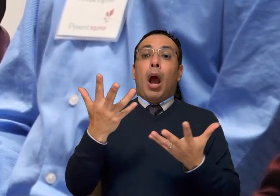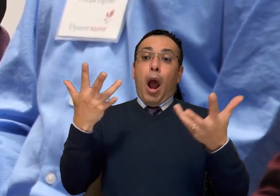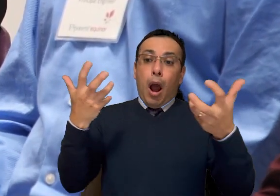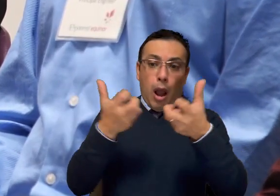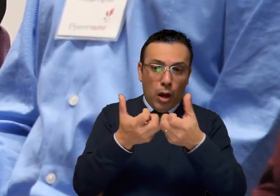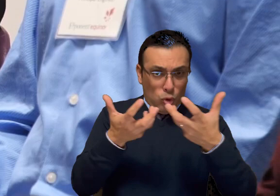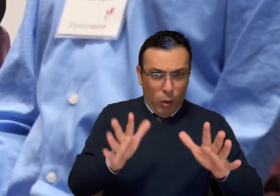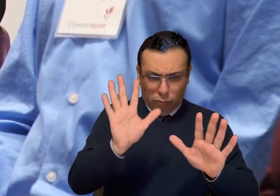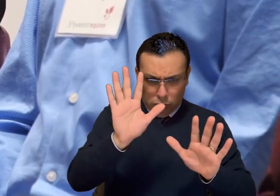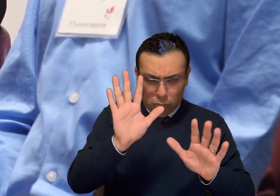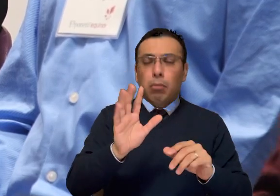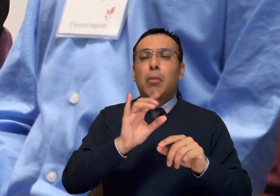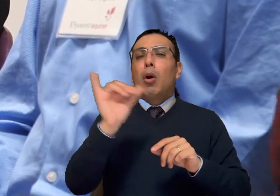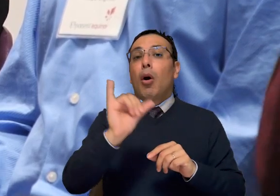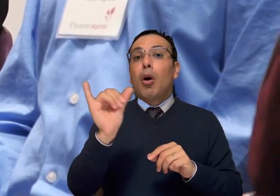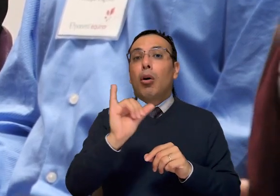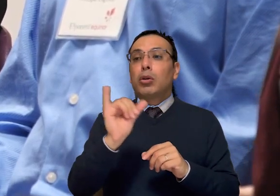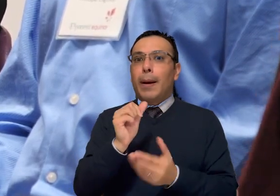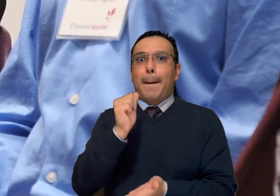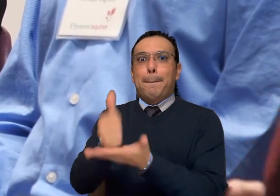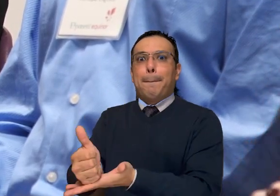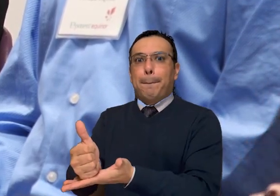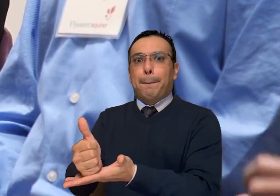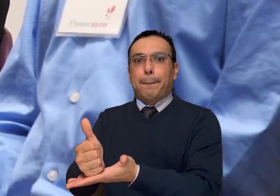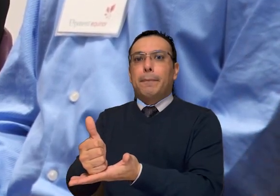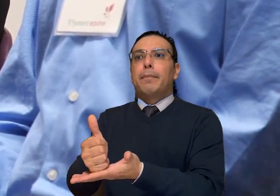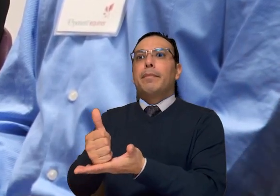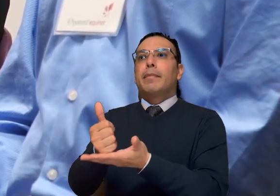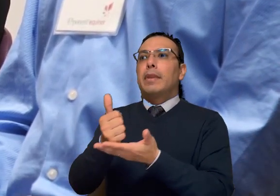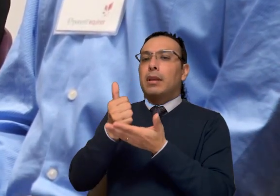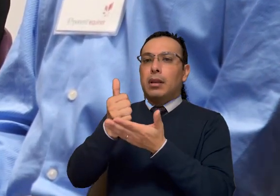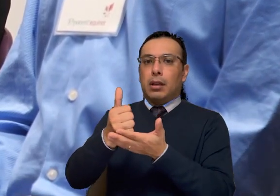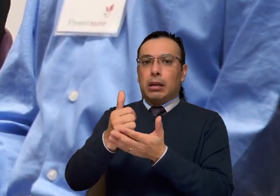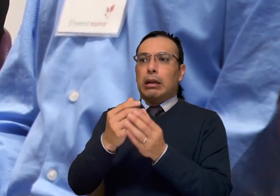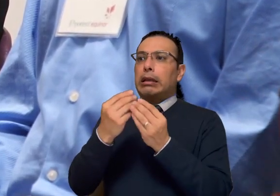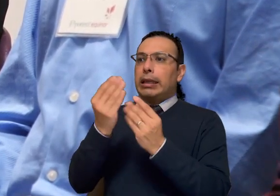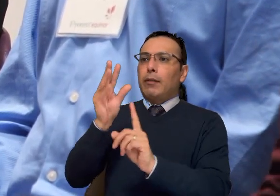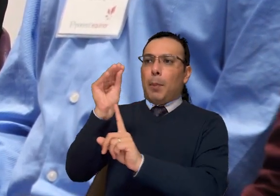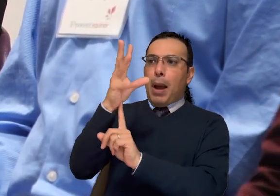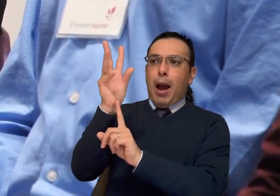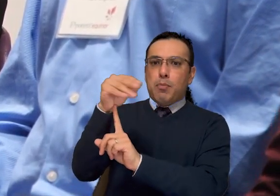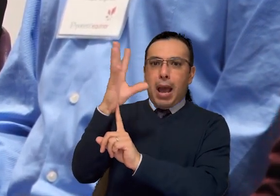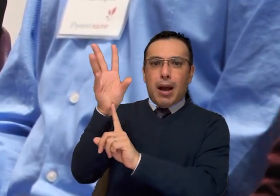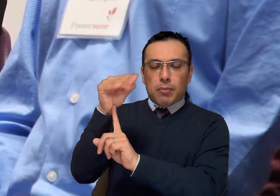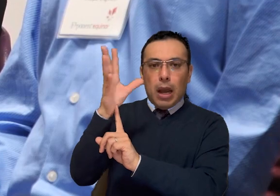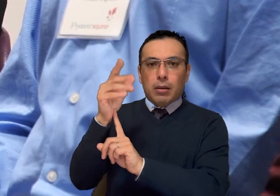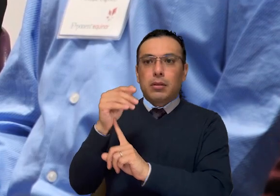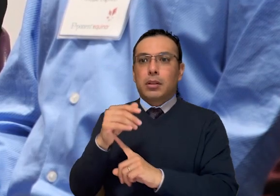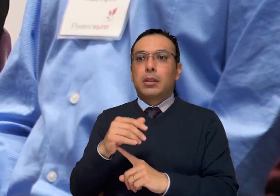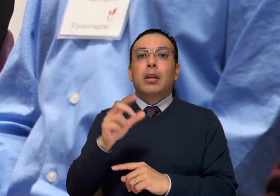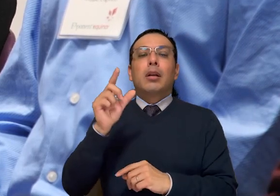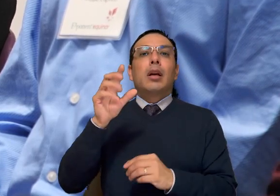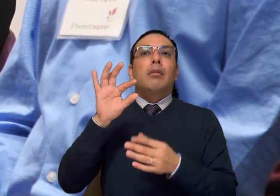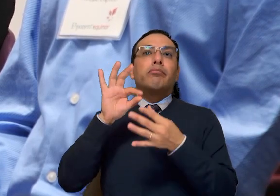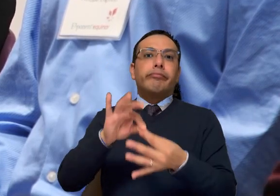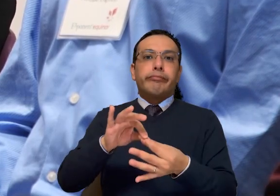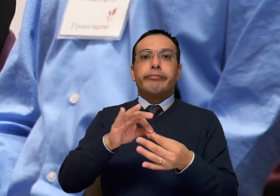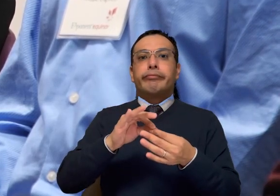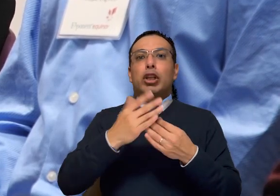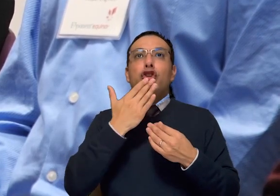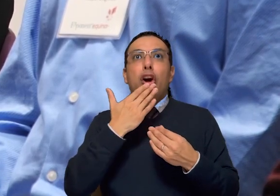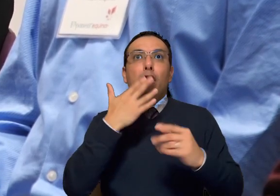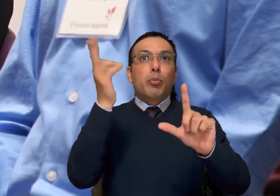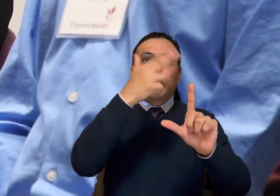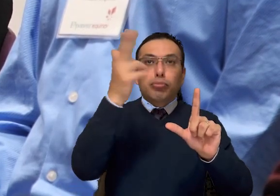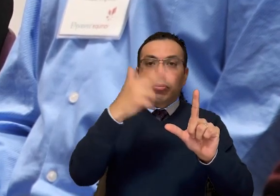it comes to navigation. So that is concerned with all the marking, all of the lighting, any